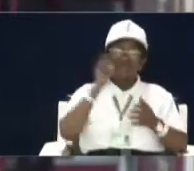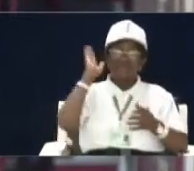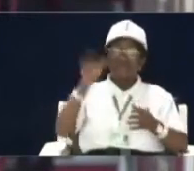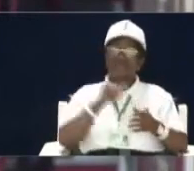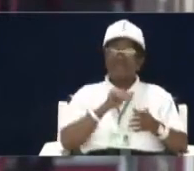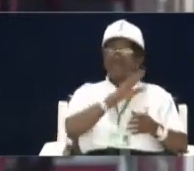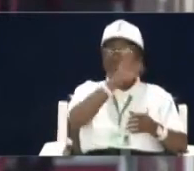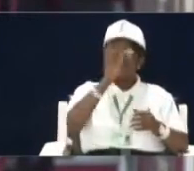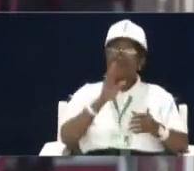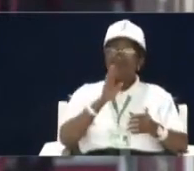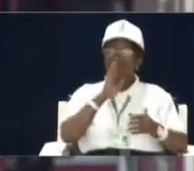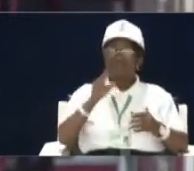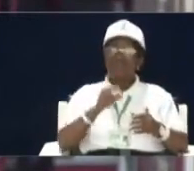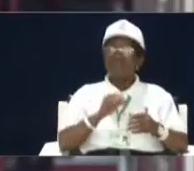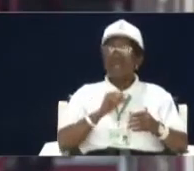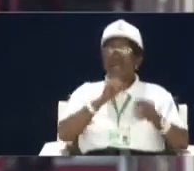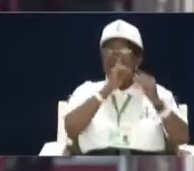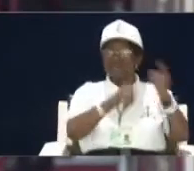You should enlarge your love.